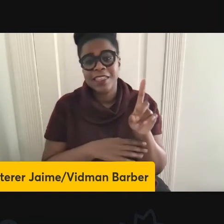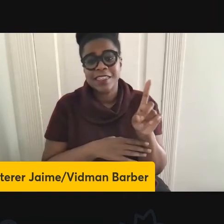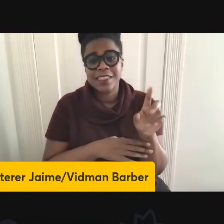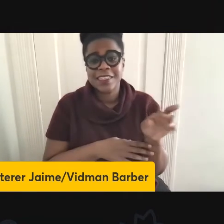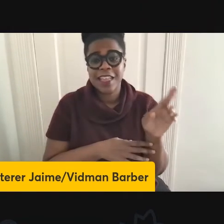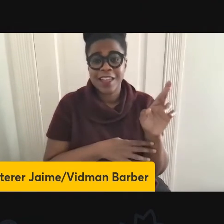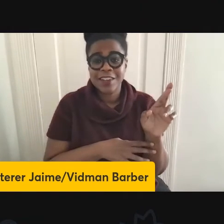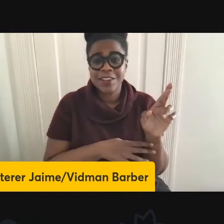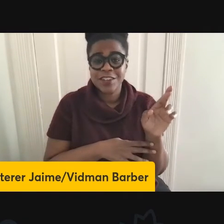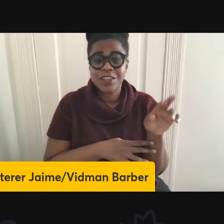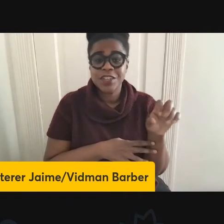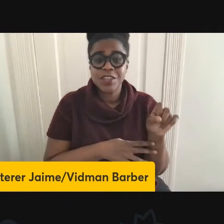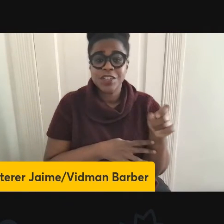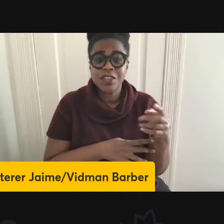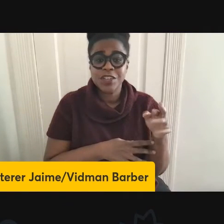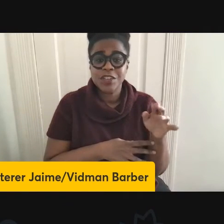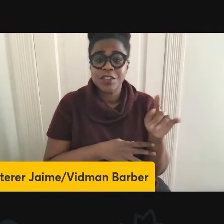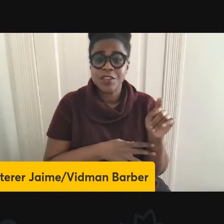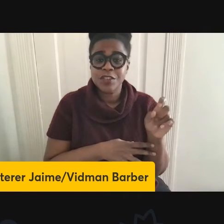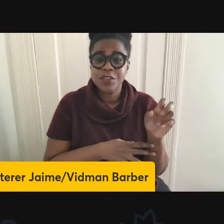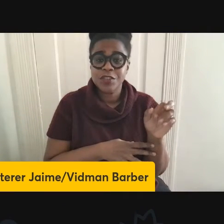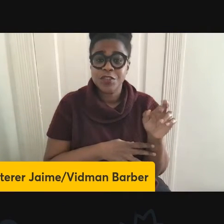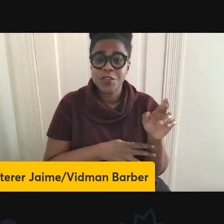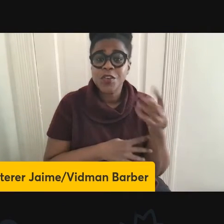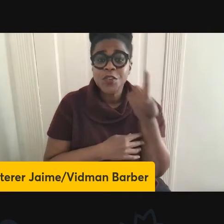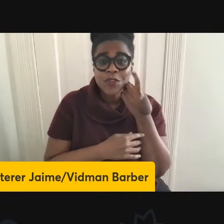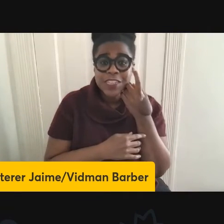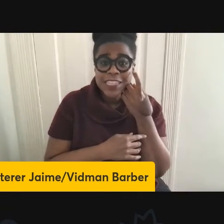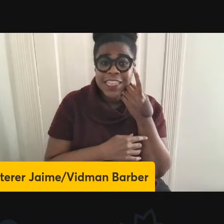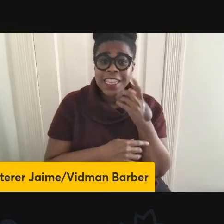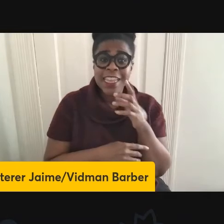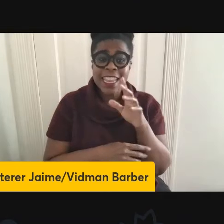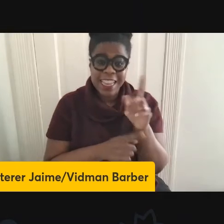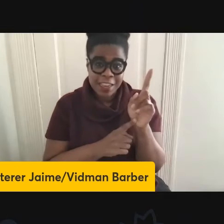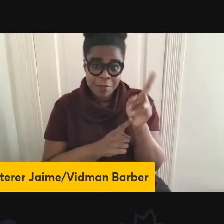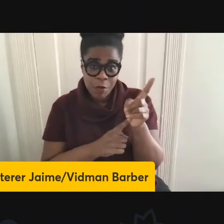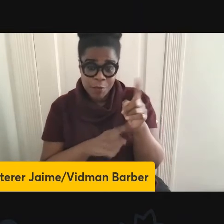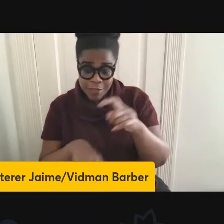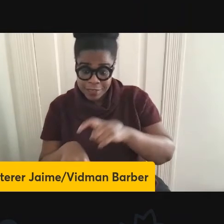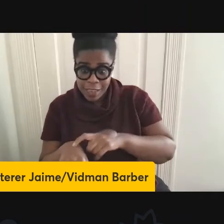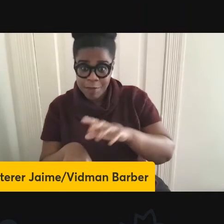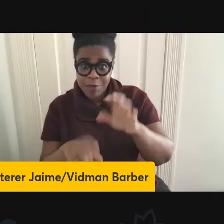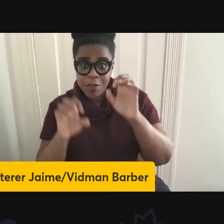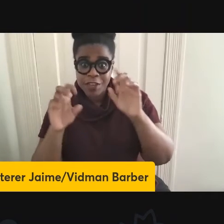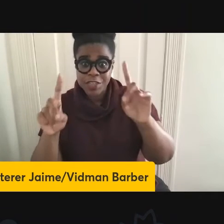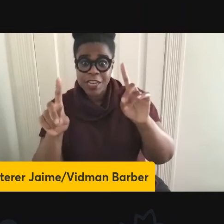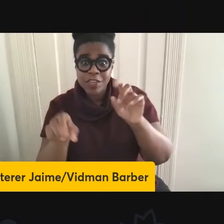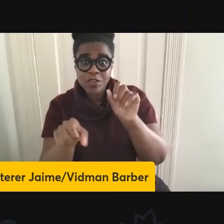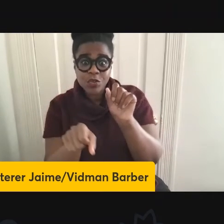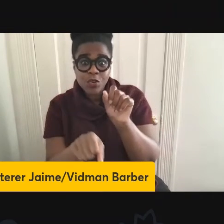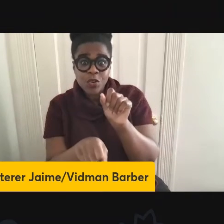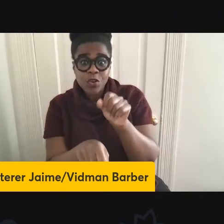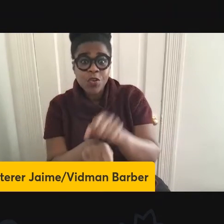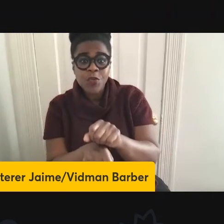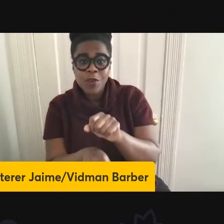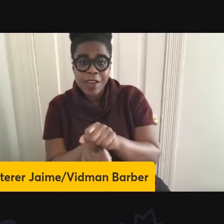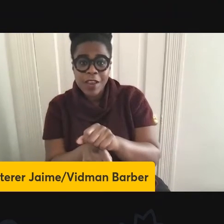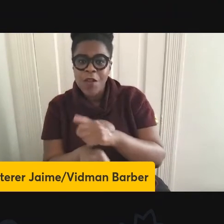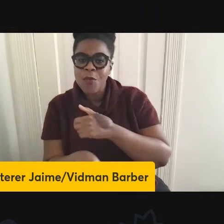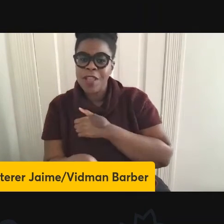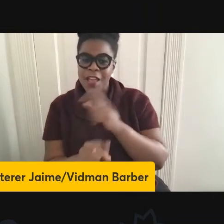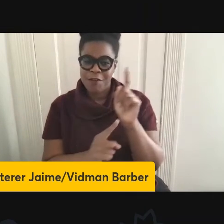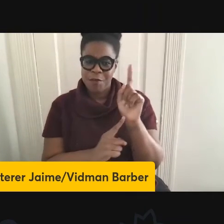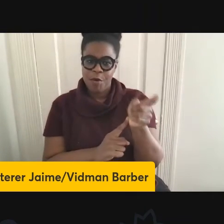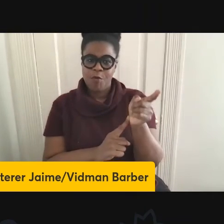just mentioned, at any moment in time during your educational career, we all have these moments